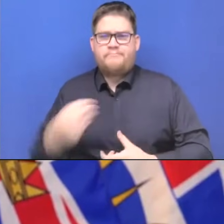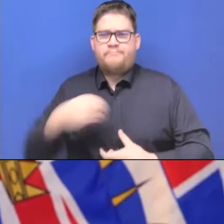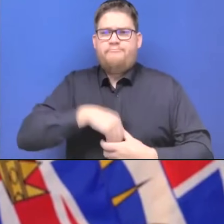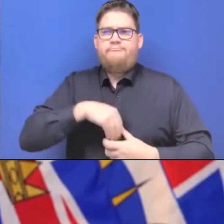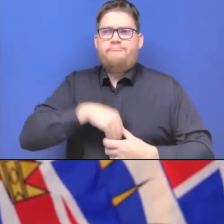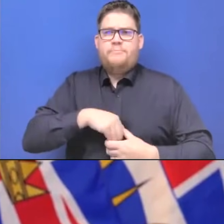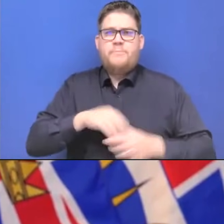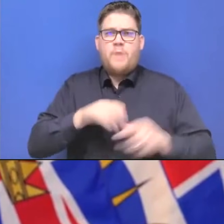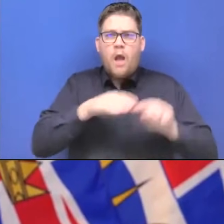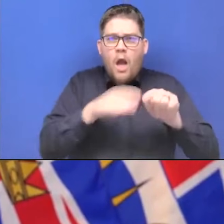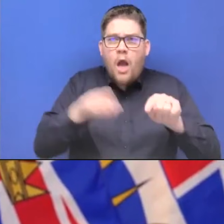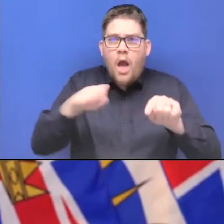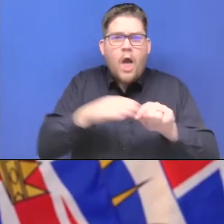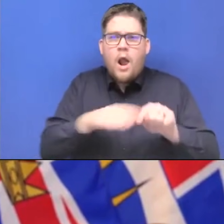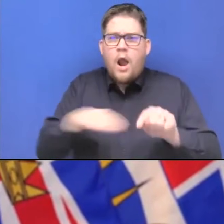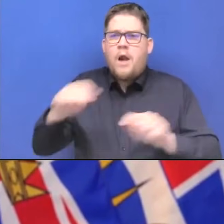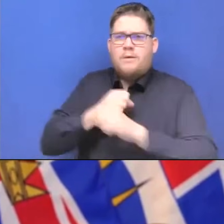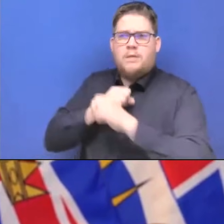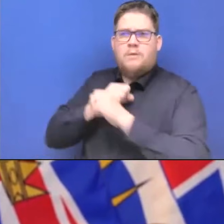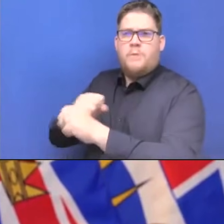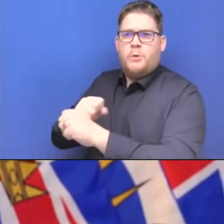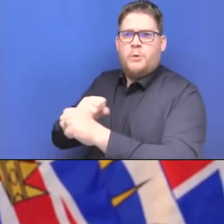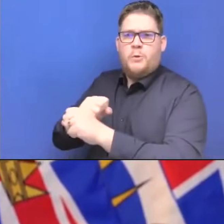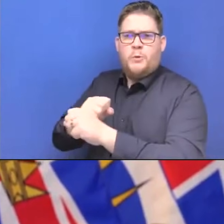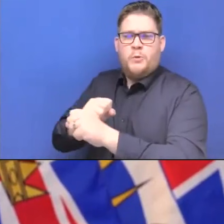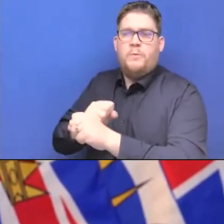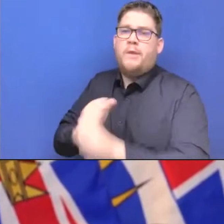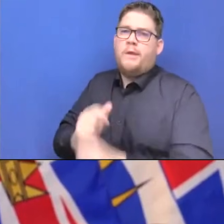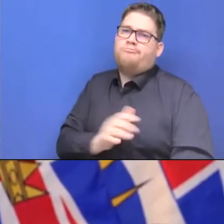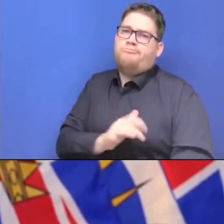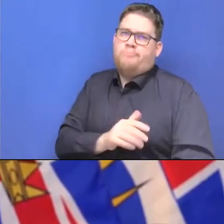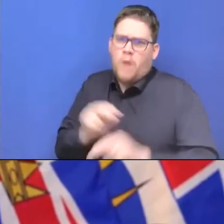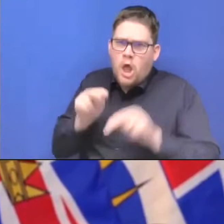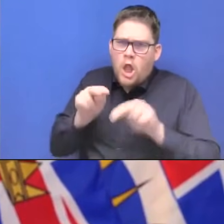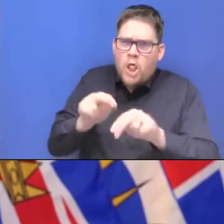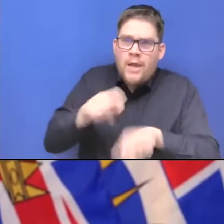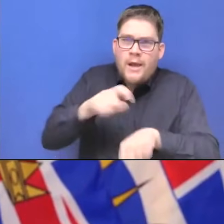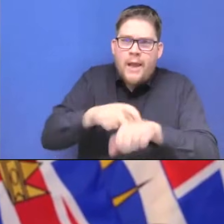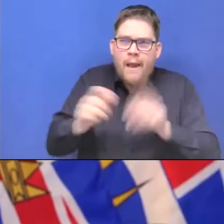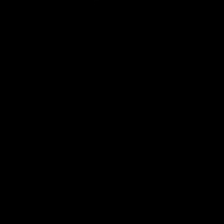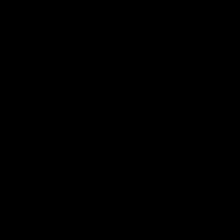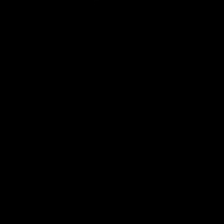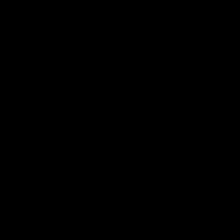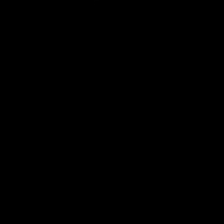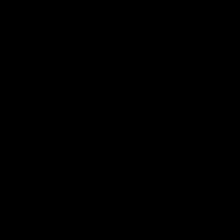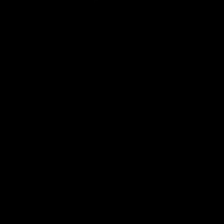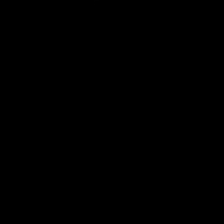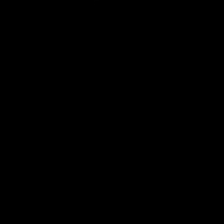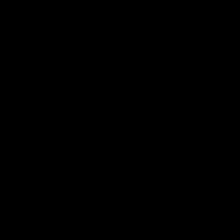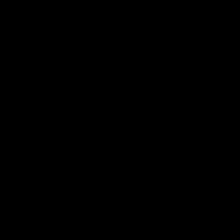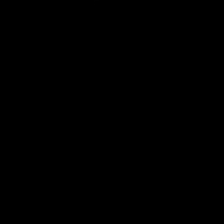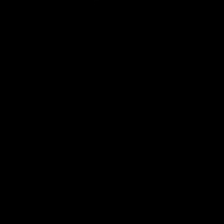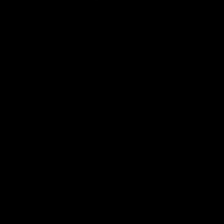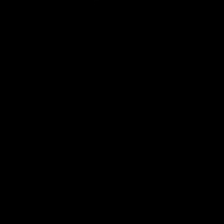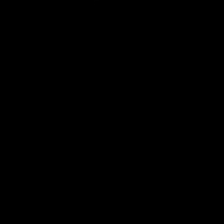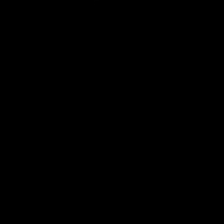2, and that is leading to longer and stronger protection. So most people that were